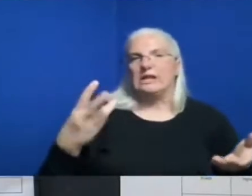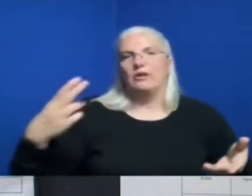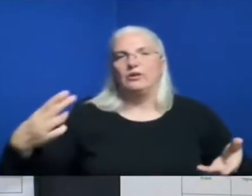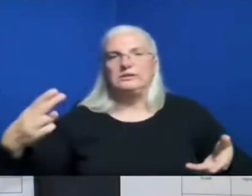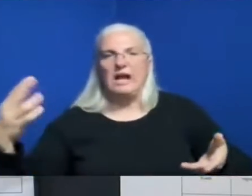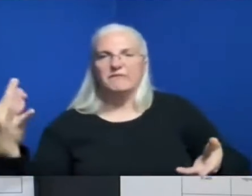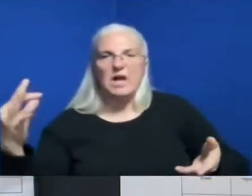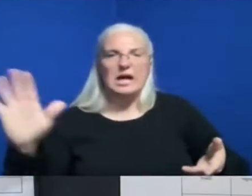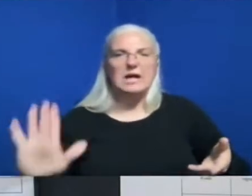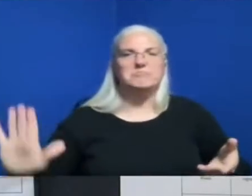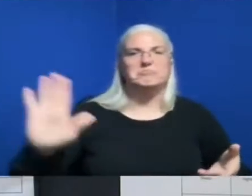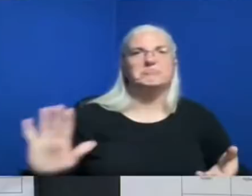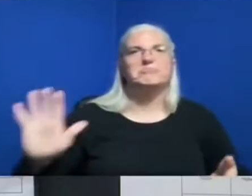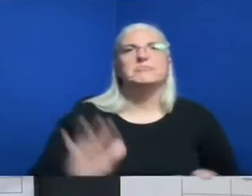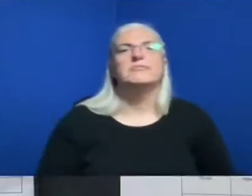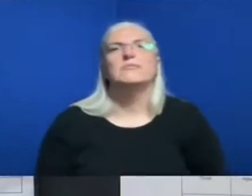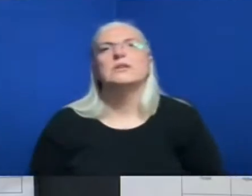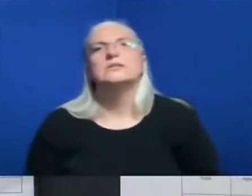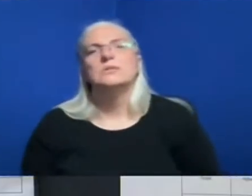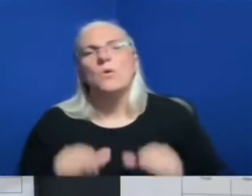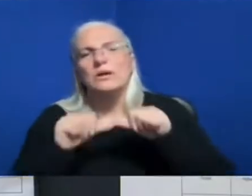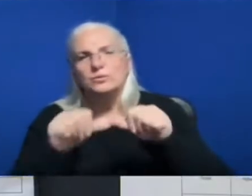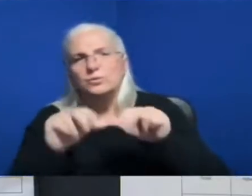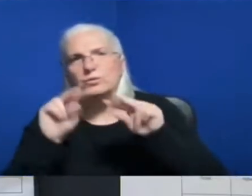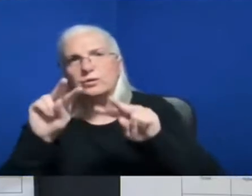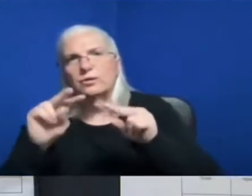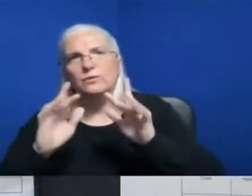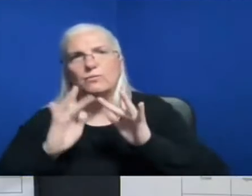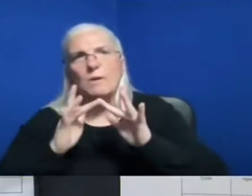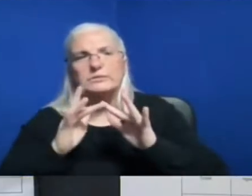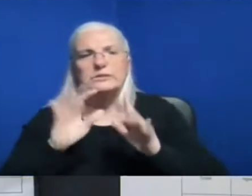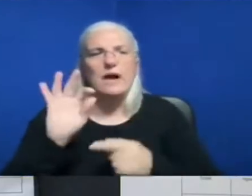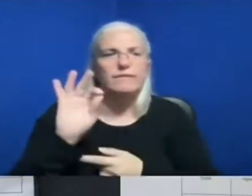our Facebook page for updates on this.